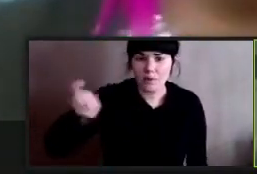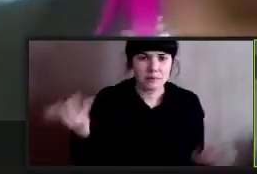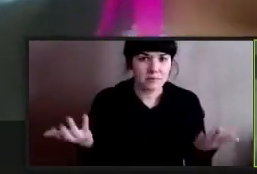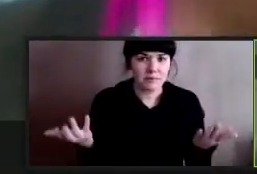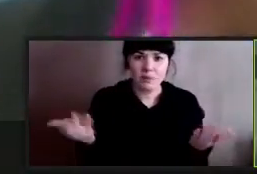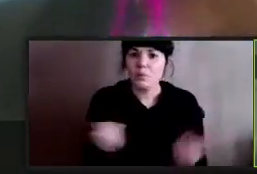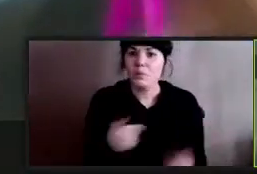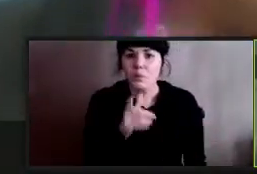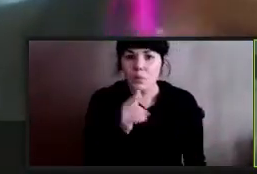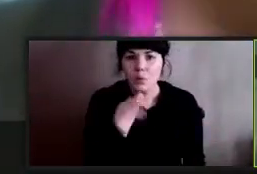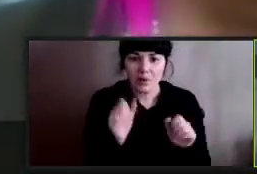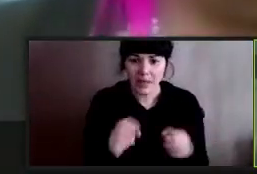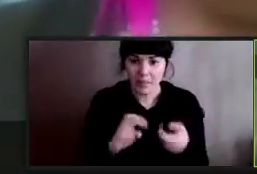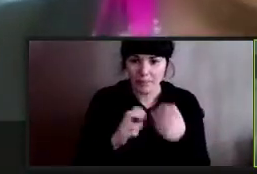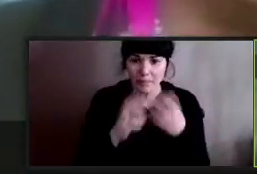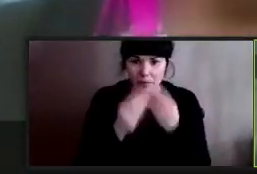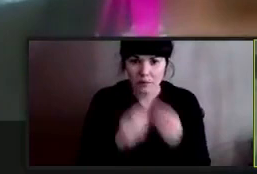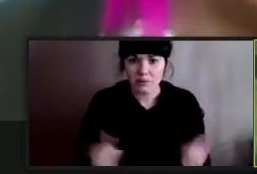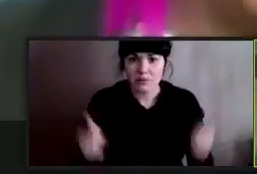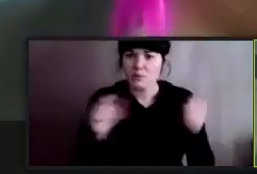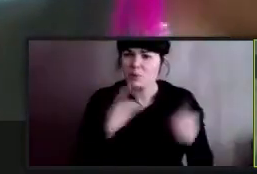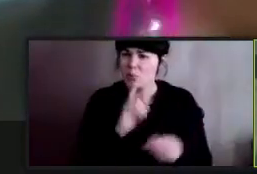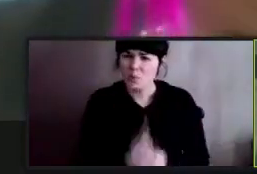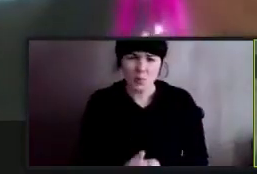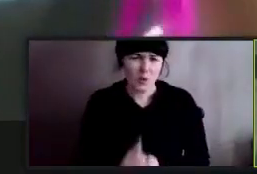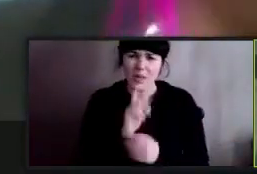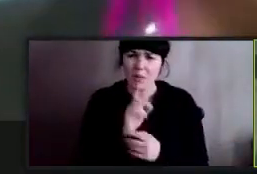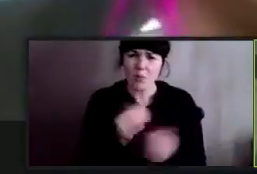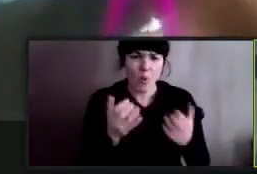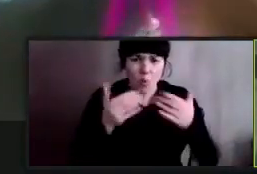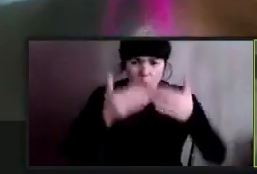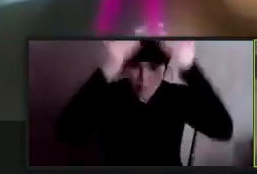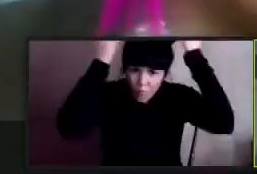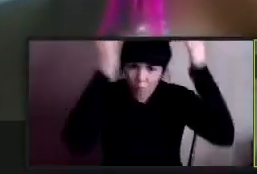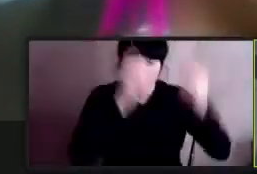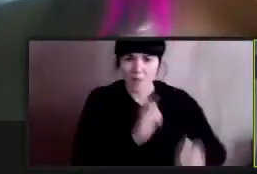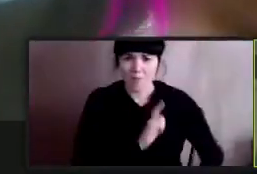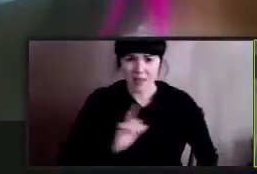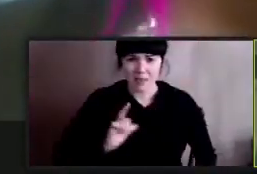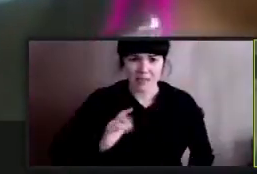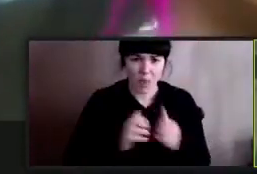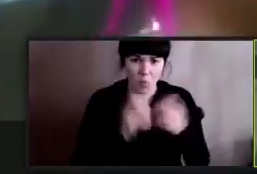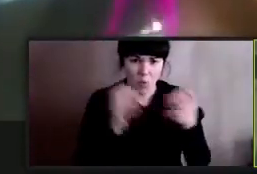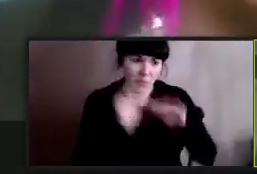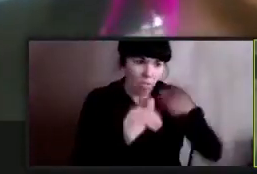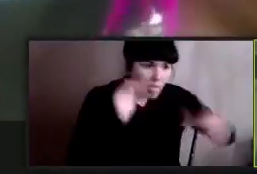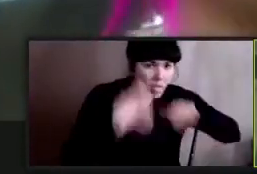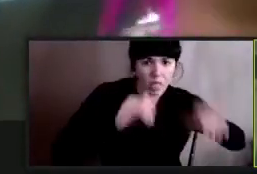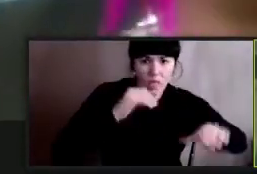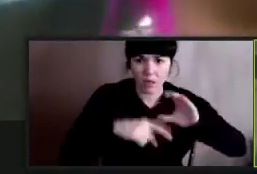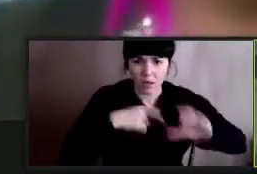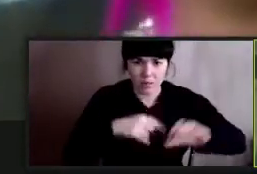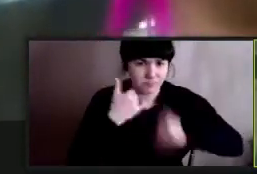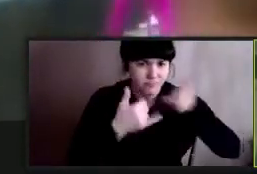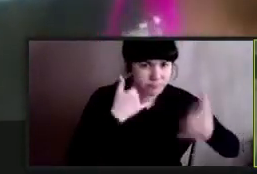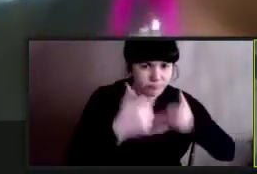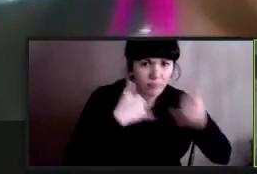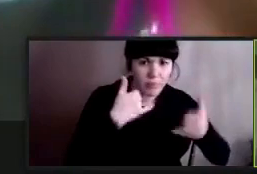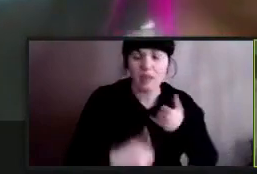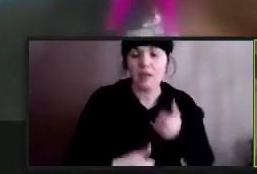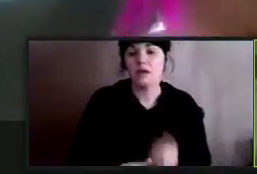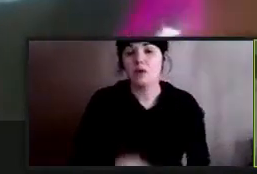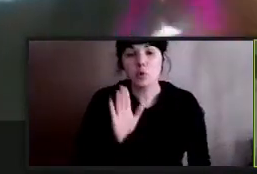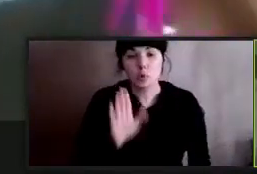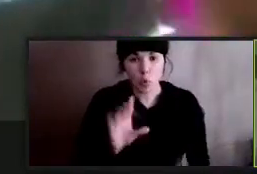phone lines, flood their emails, and you get some people together in your district, and you let these legislators